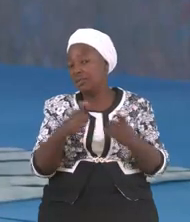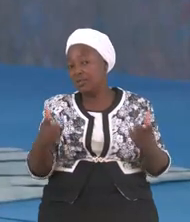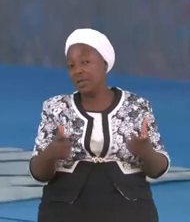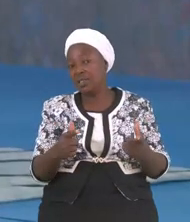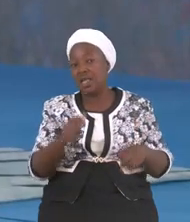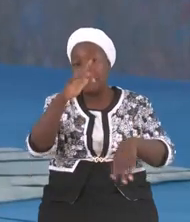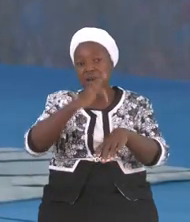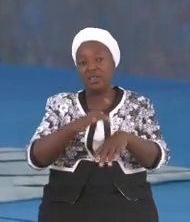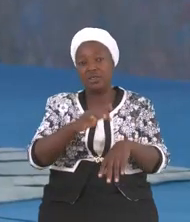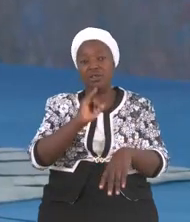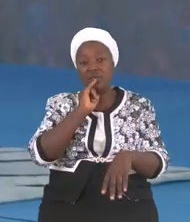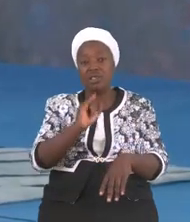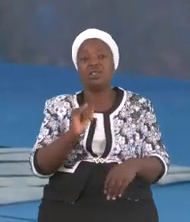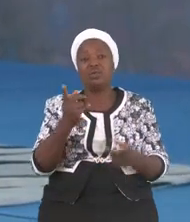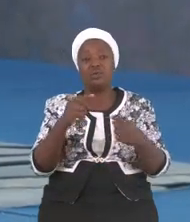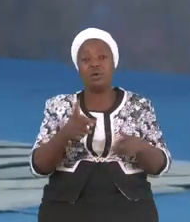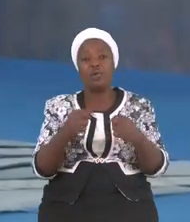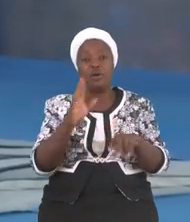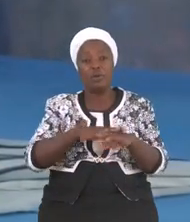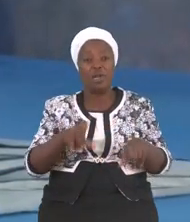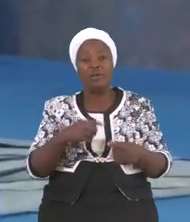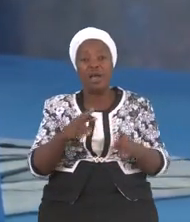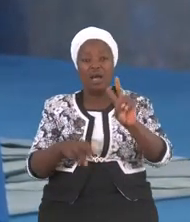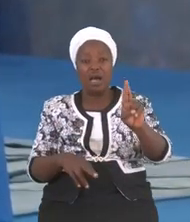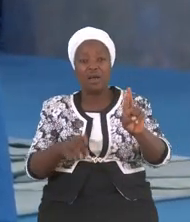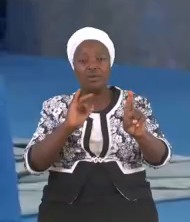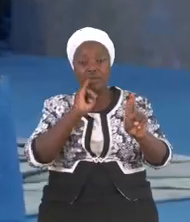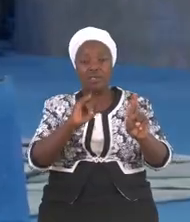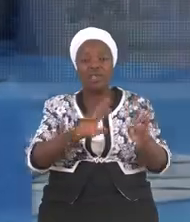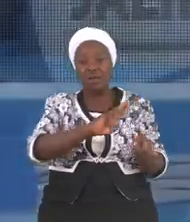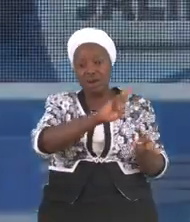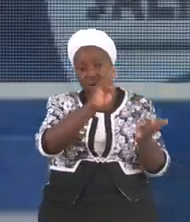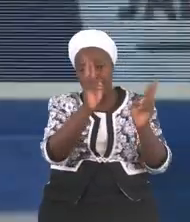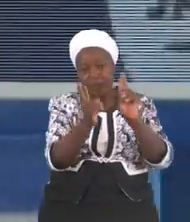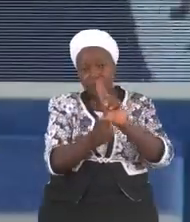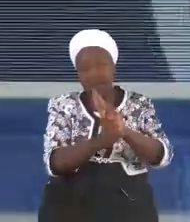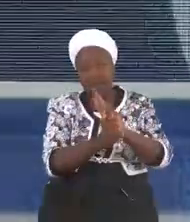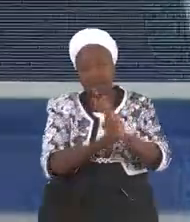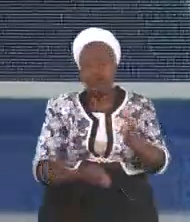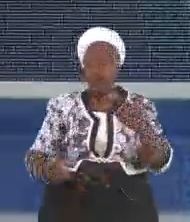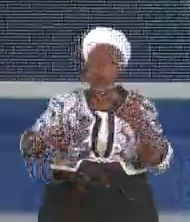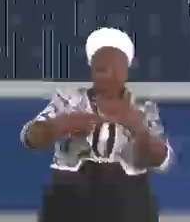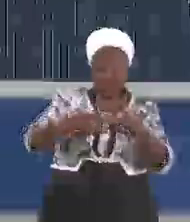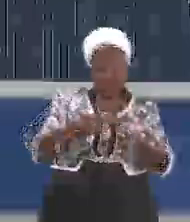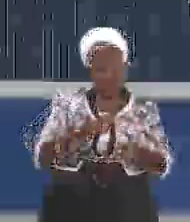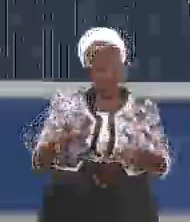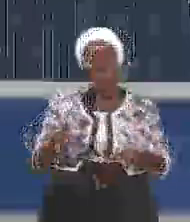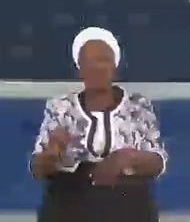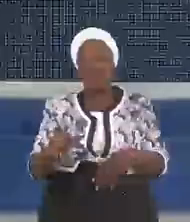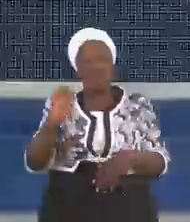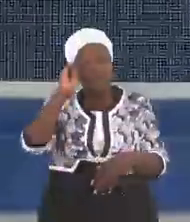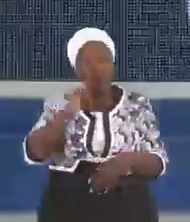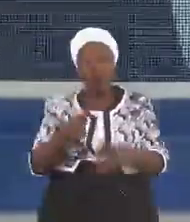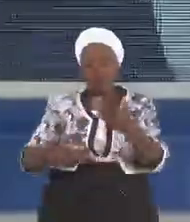your life. R, repentant returnee received. It was returning from the far